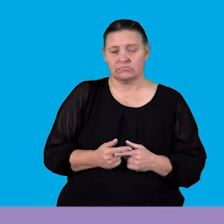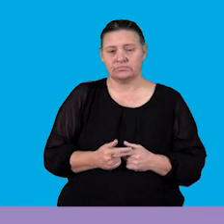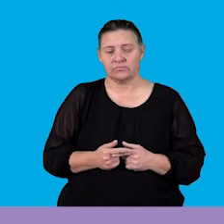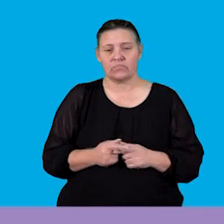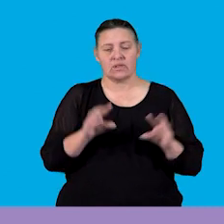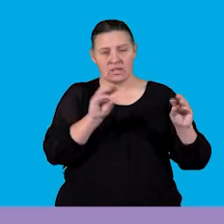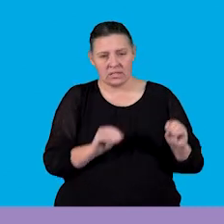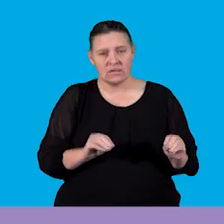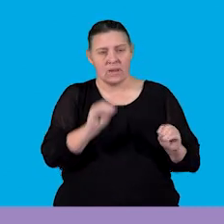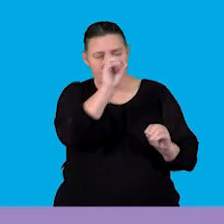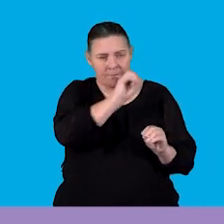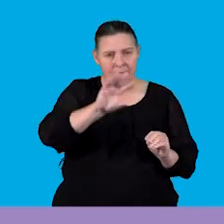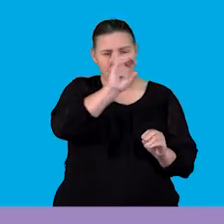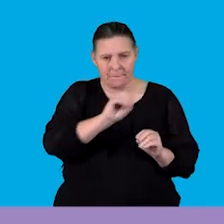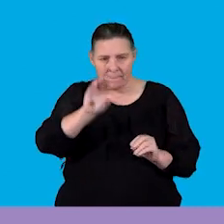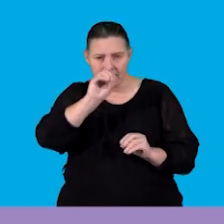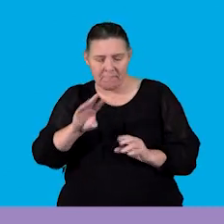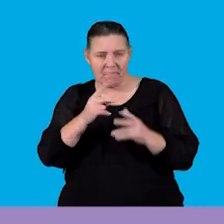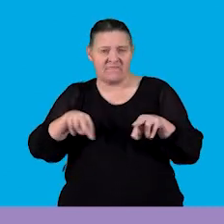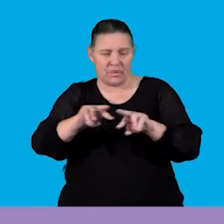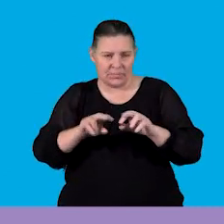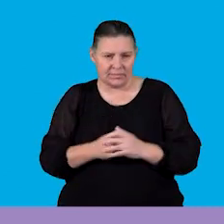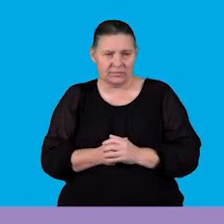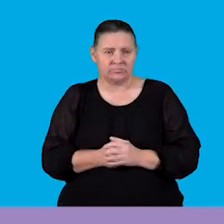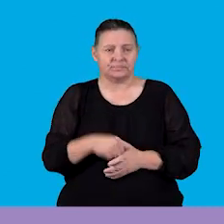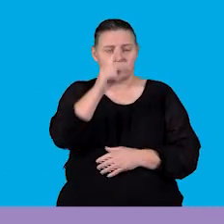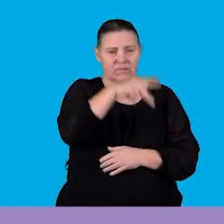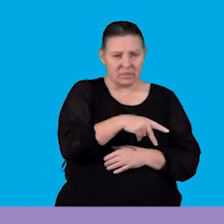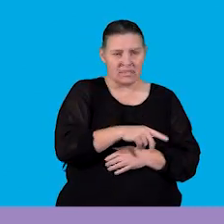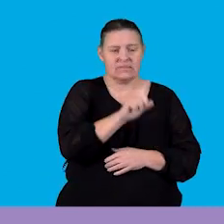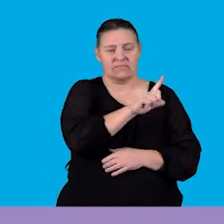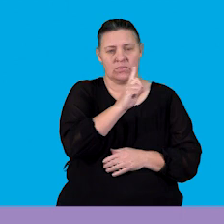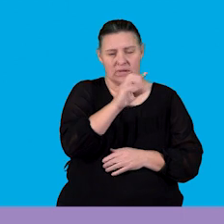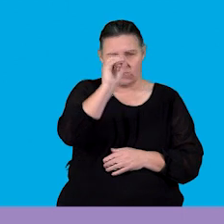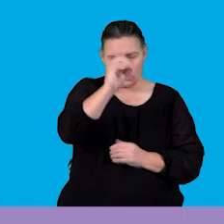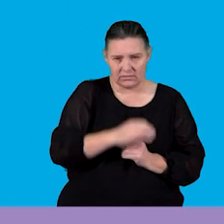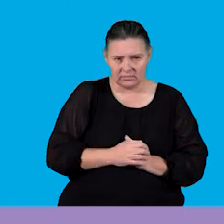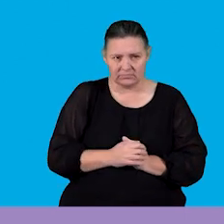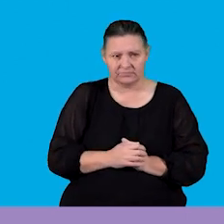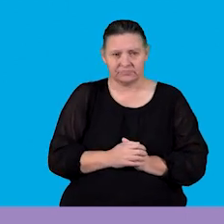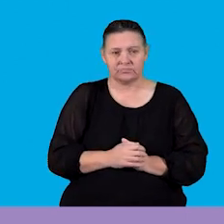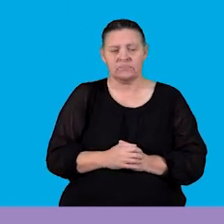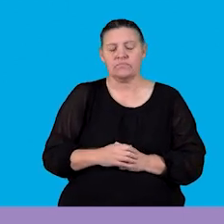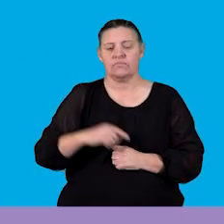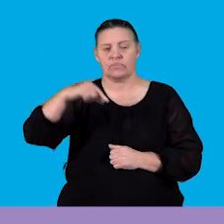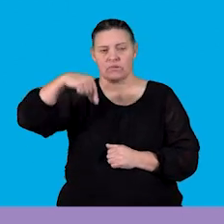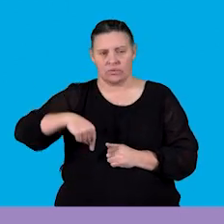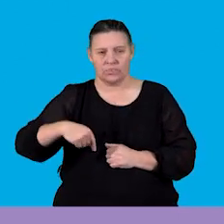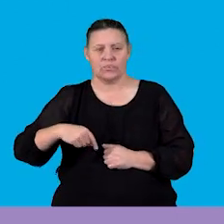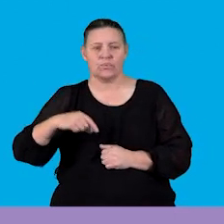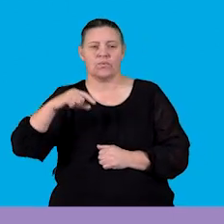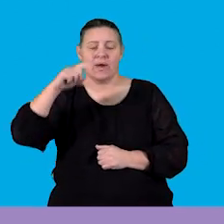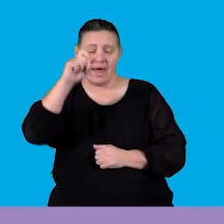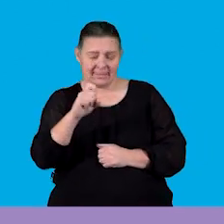So let us substitute the values that we were given. So angle P is 71 degrees, angle